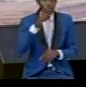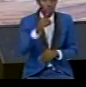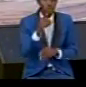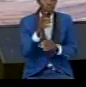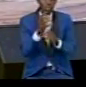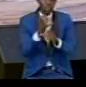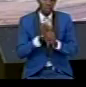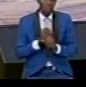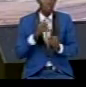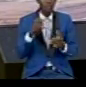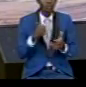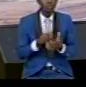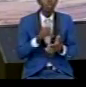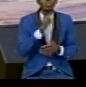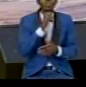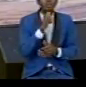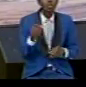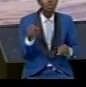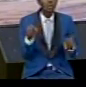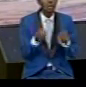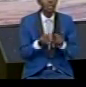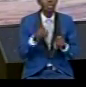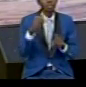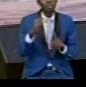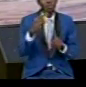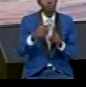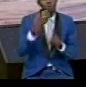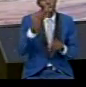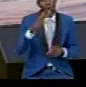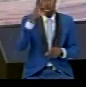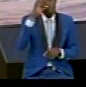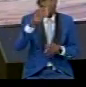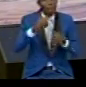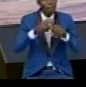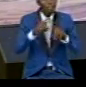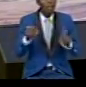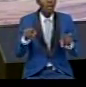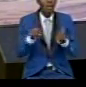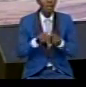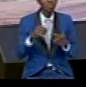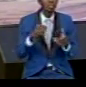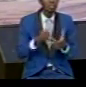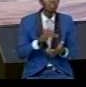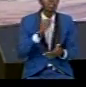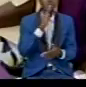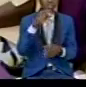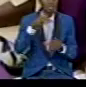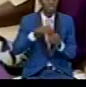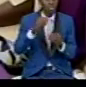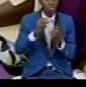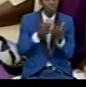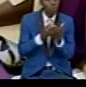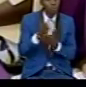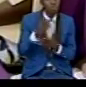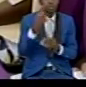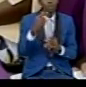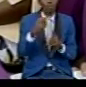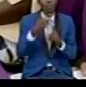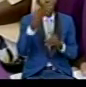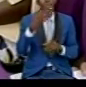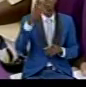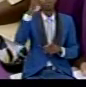it not as the word of men, but as it is in truth, the word